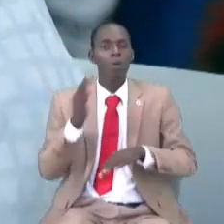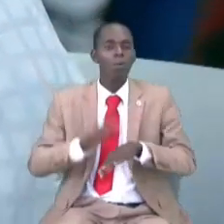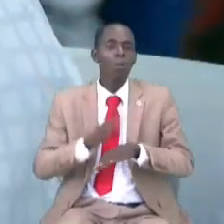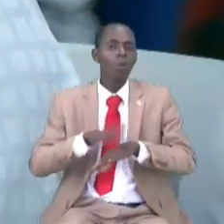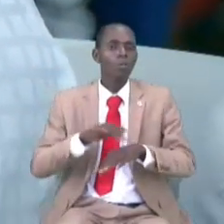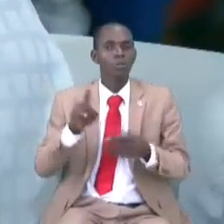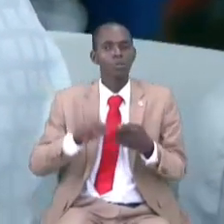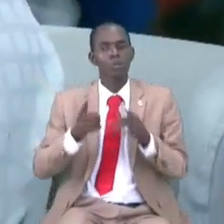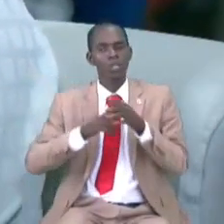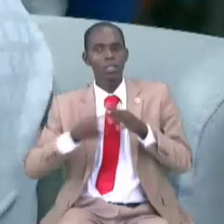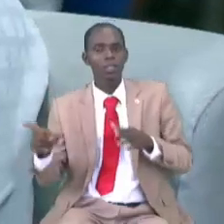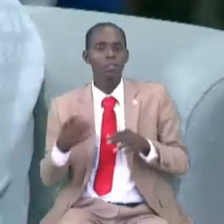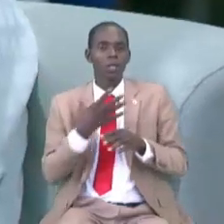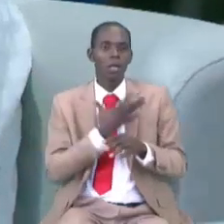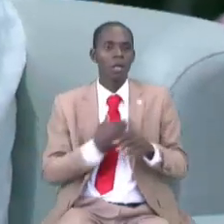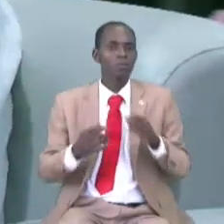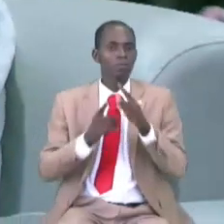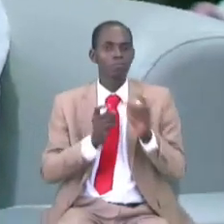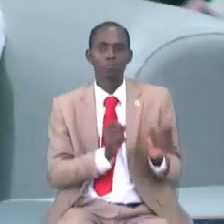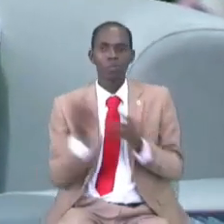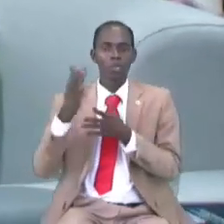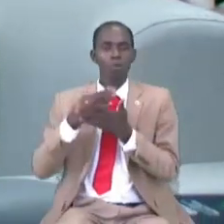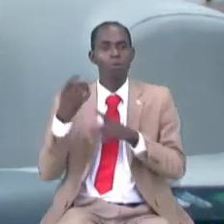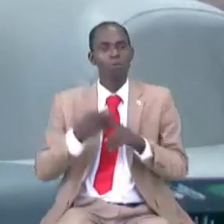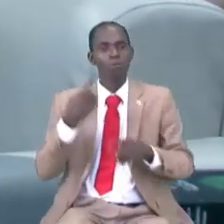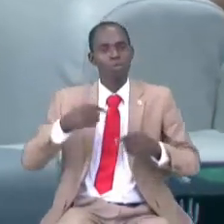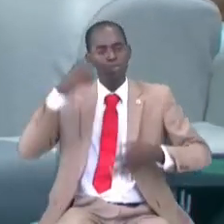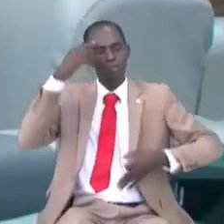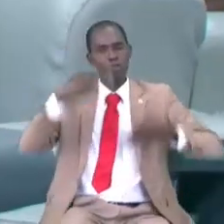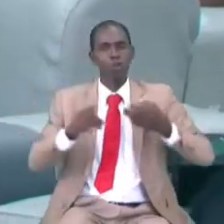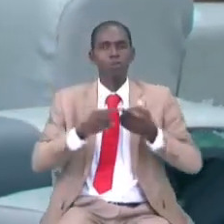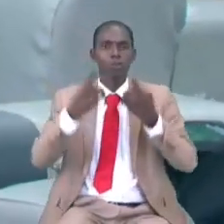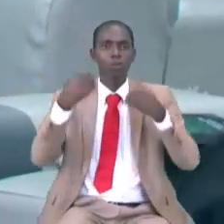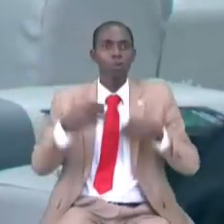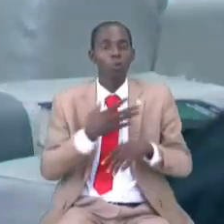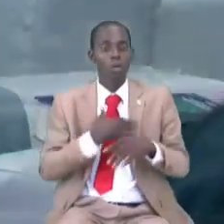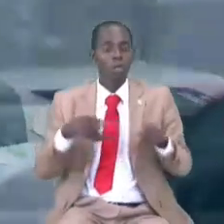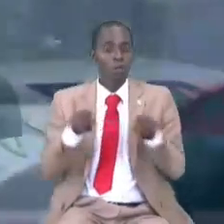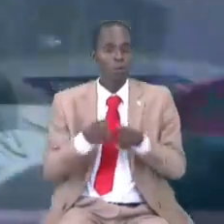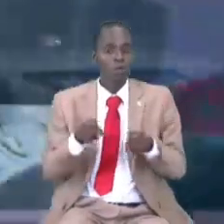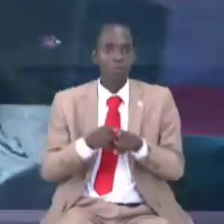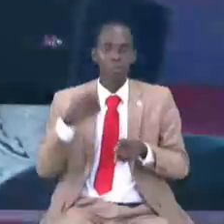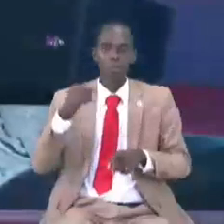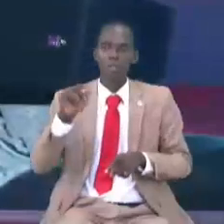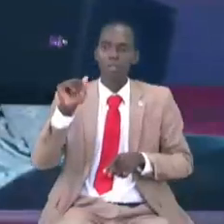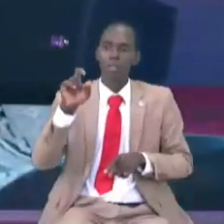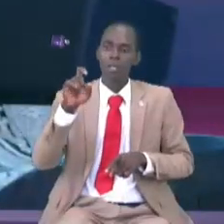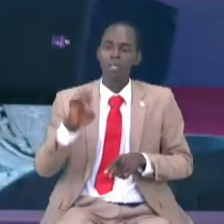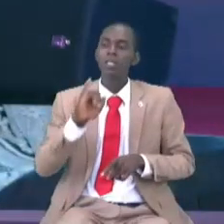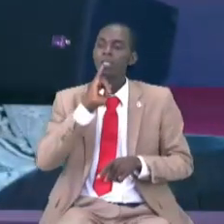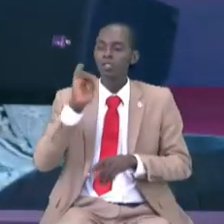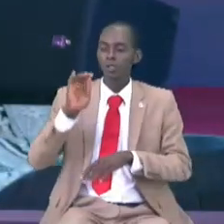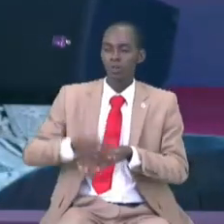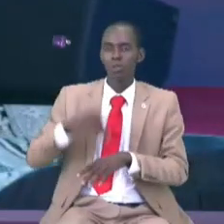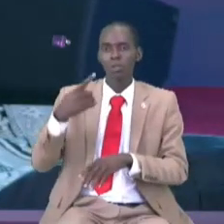also the axe is laid on the root of the trees. Therefore, every tree which bringeth